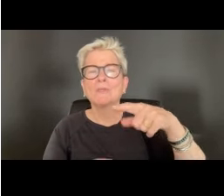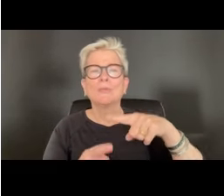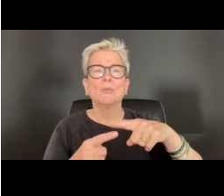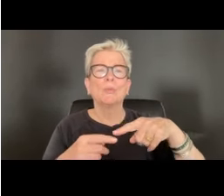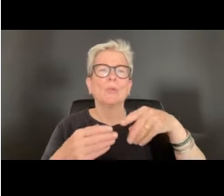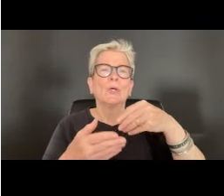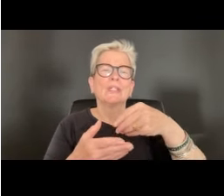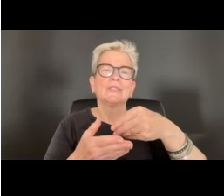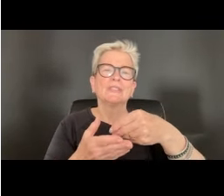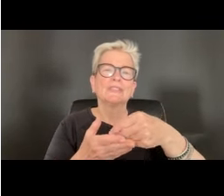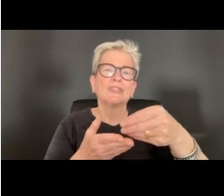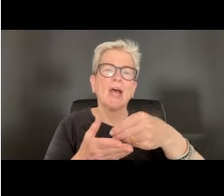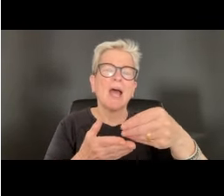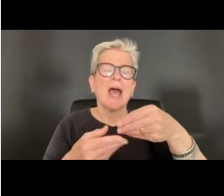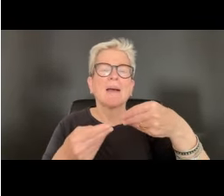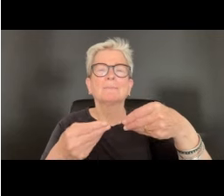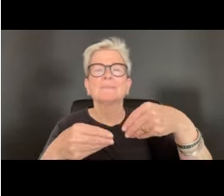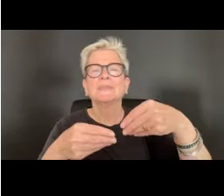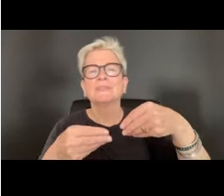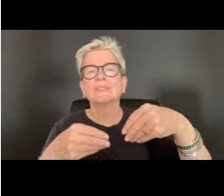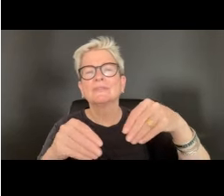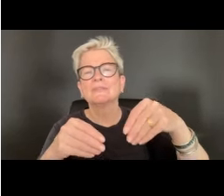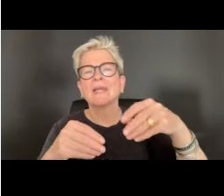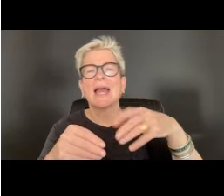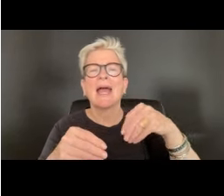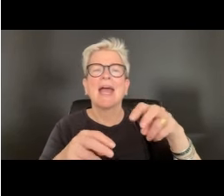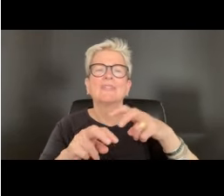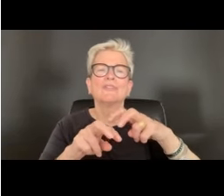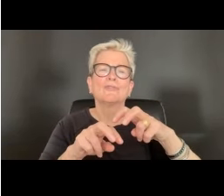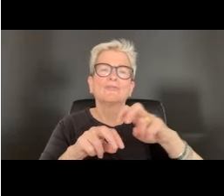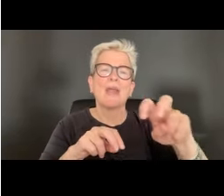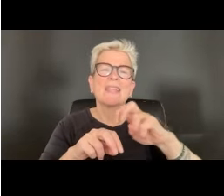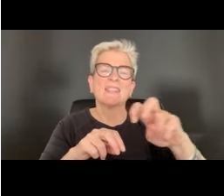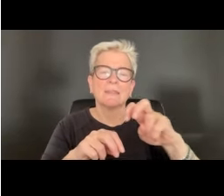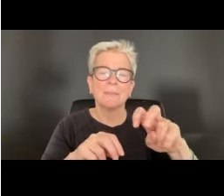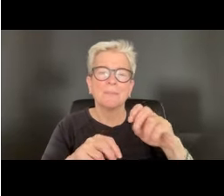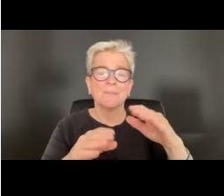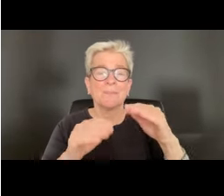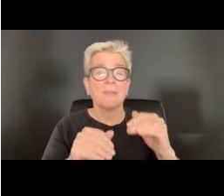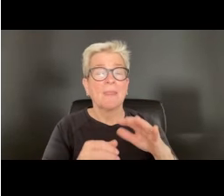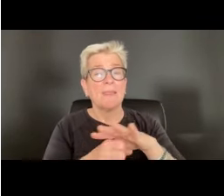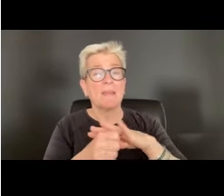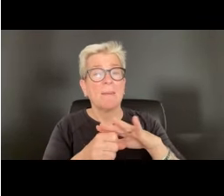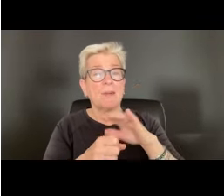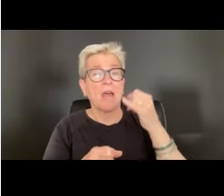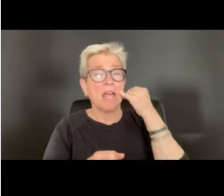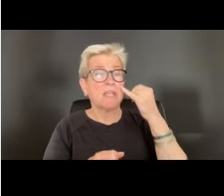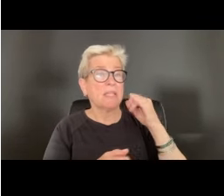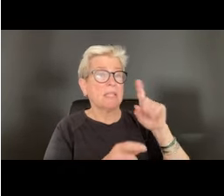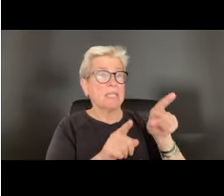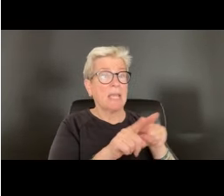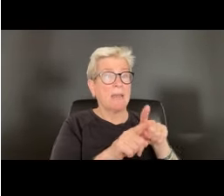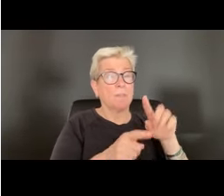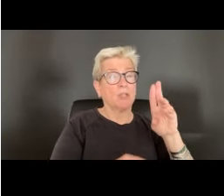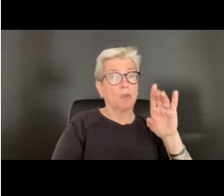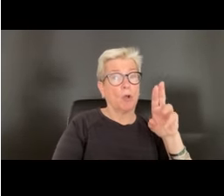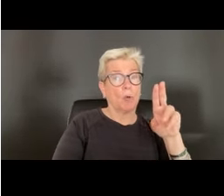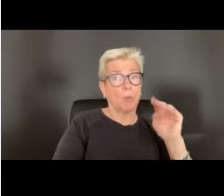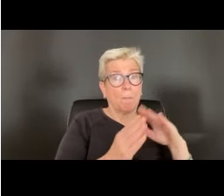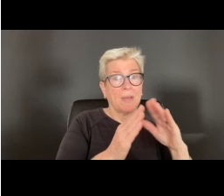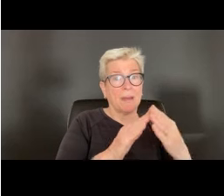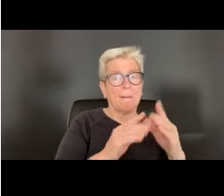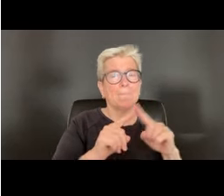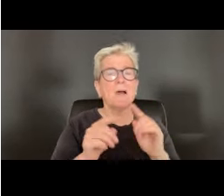services and transit. Neighborhood centers would be similar to urban centers, except that it'd be substantially